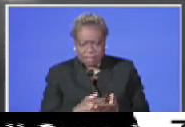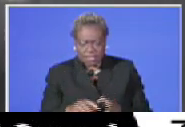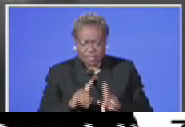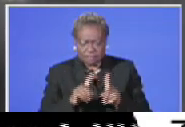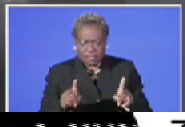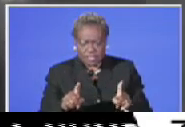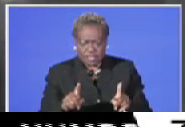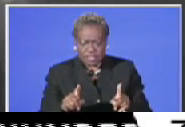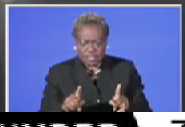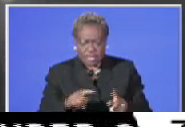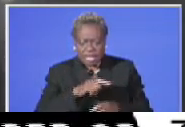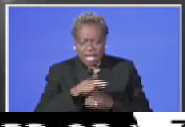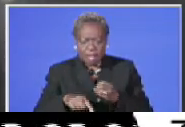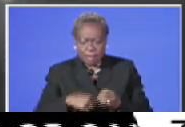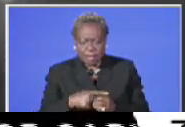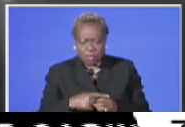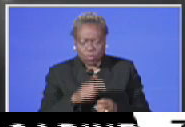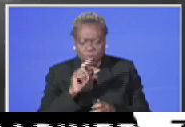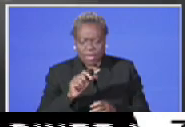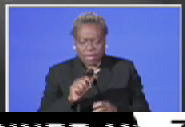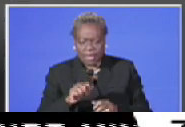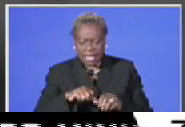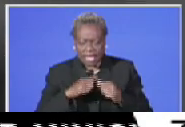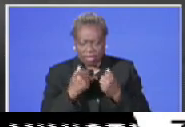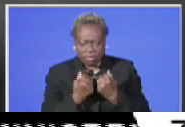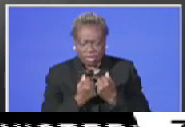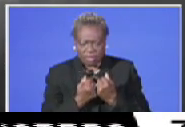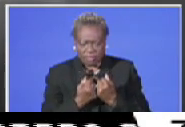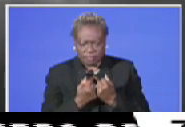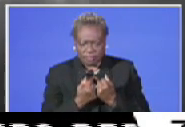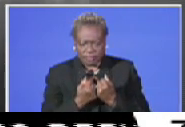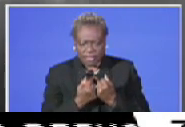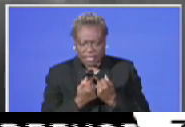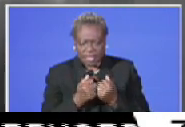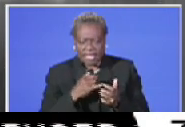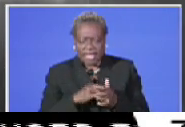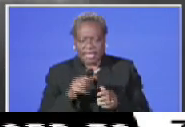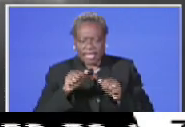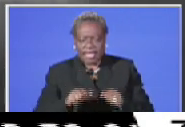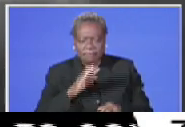aspect or other of the business they conduct, that they would do so in a diplomatic way.